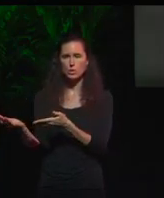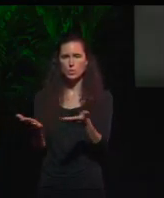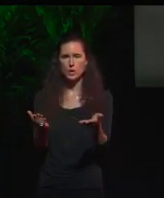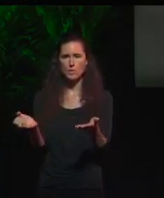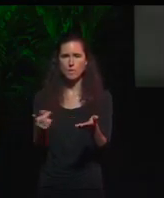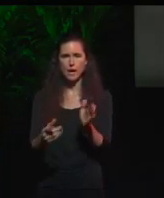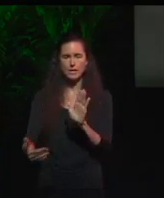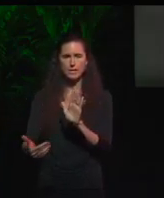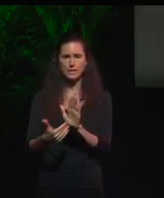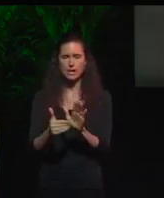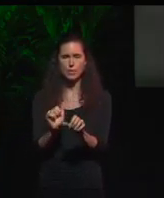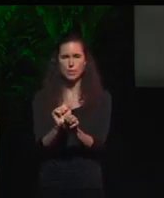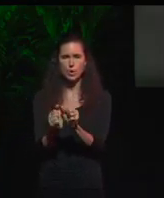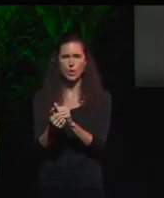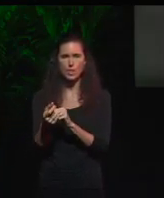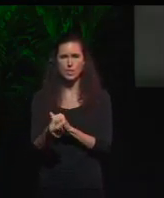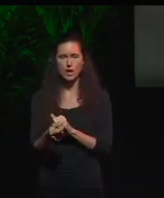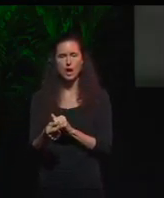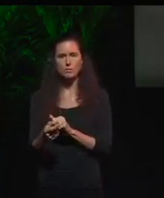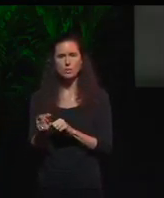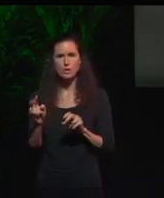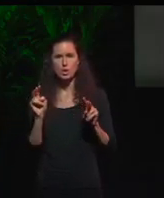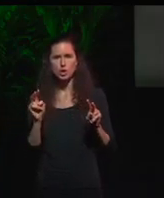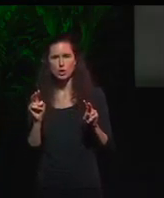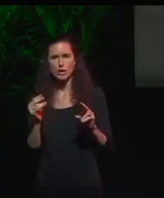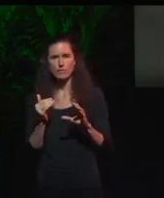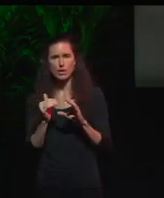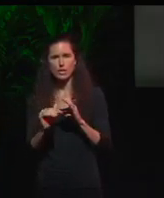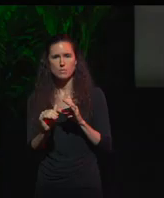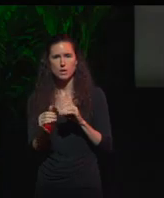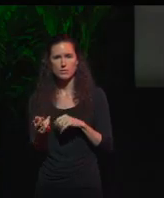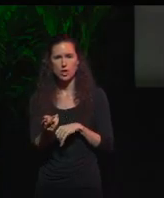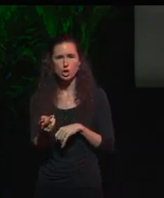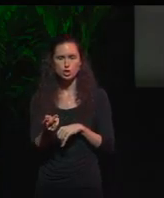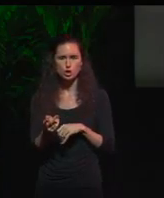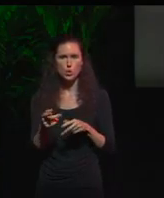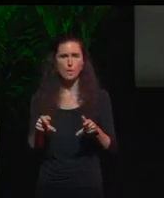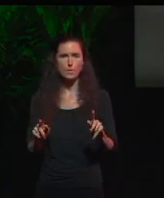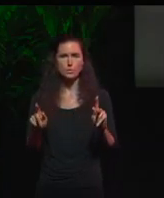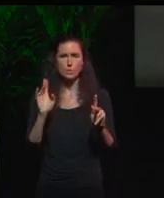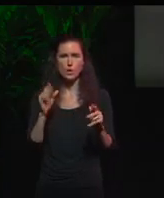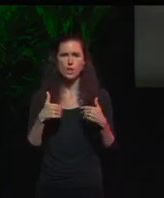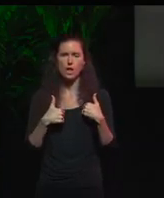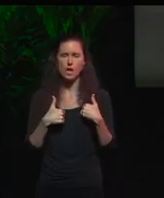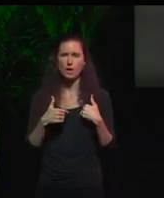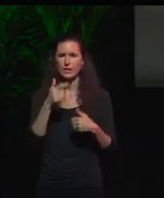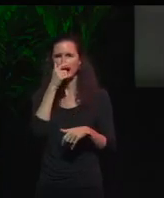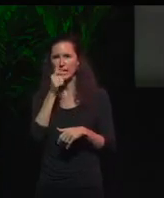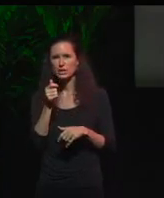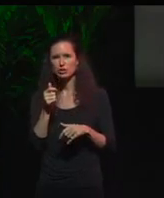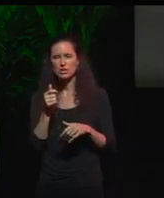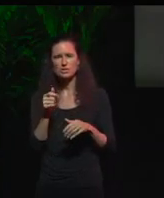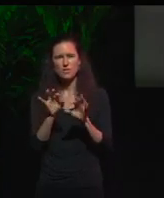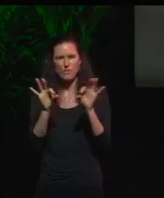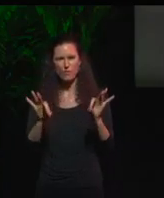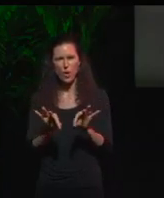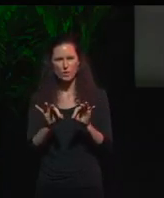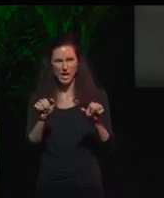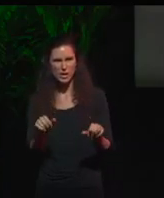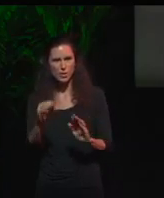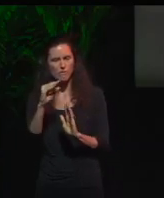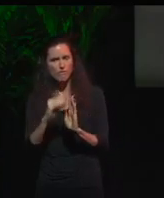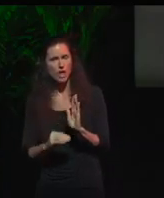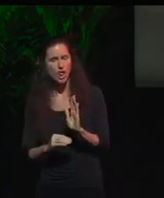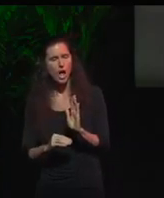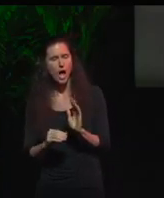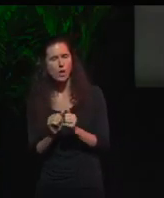has partnered with them, and look out for the emails that are promote those two opportunities. There will be like interest forms that you'll fill out